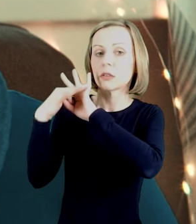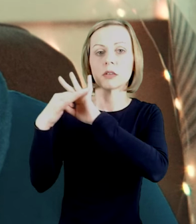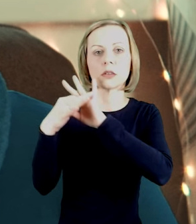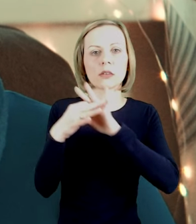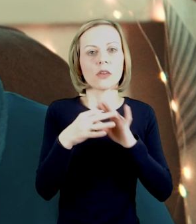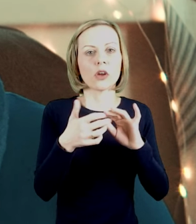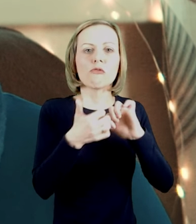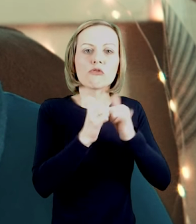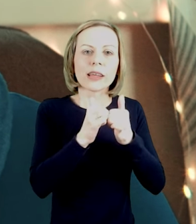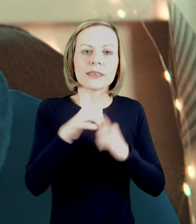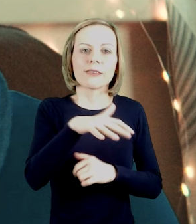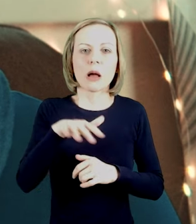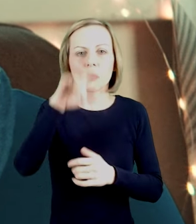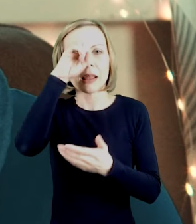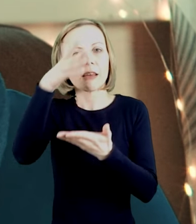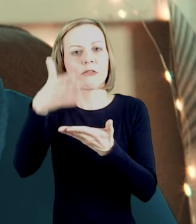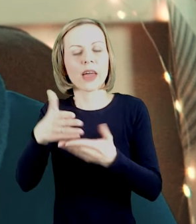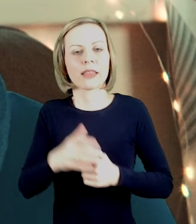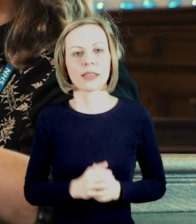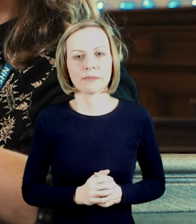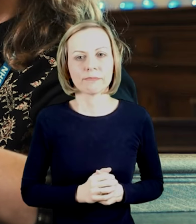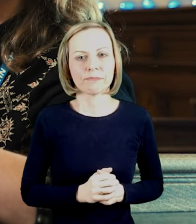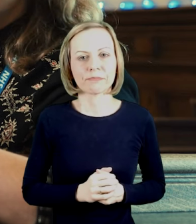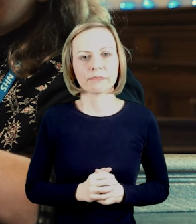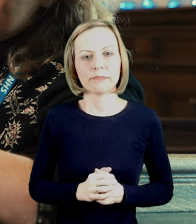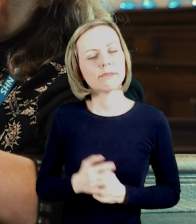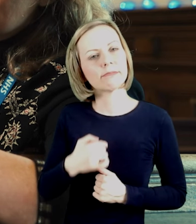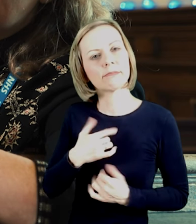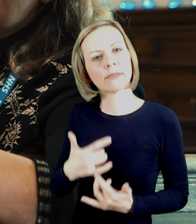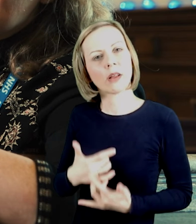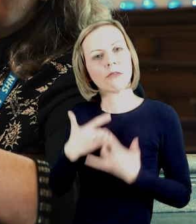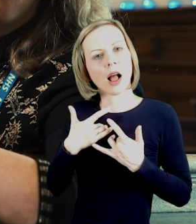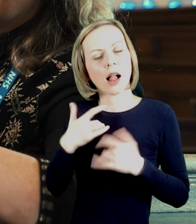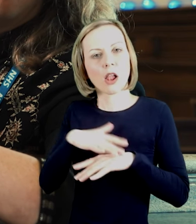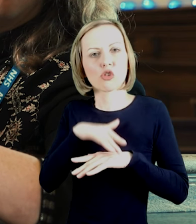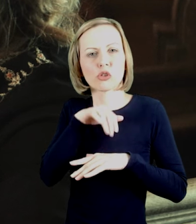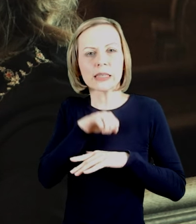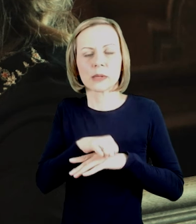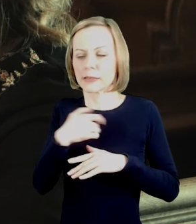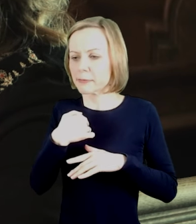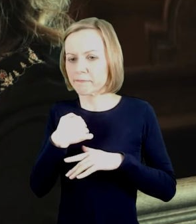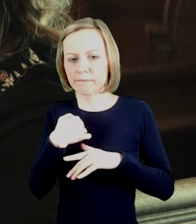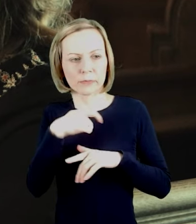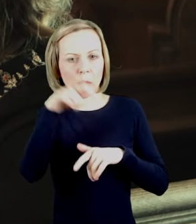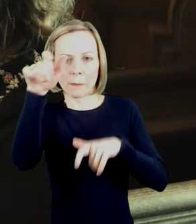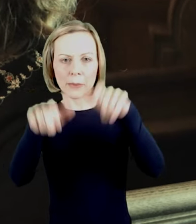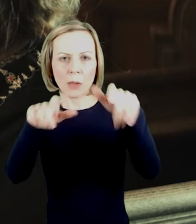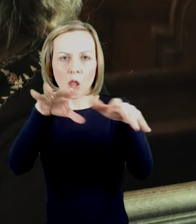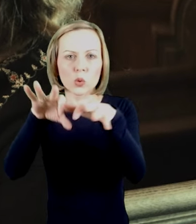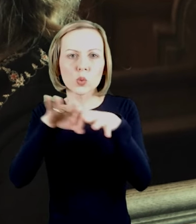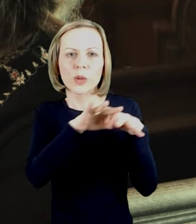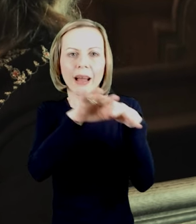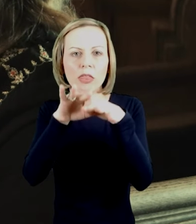Friends, family and faith. I always felt that Christmas brings people together